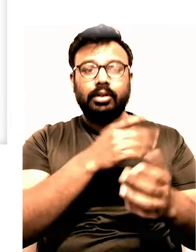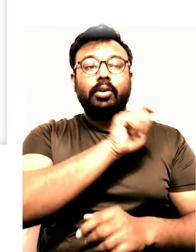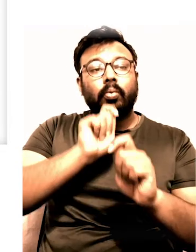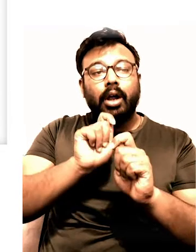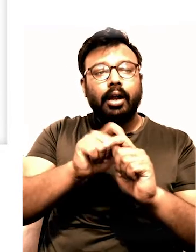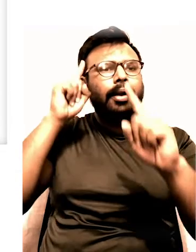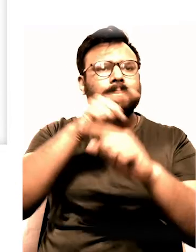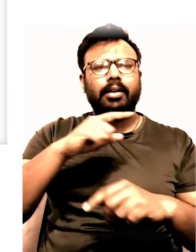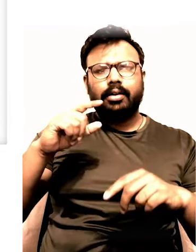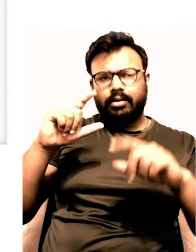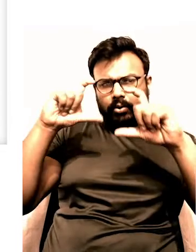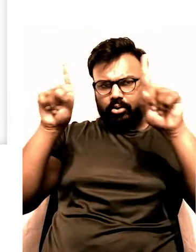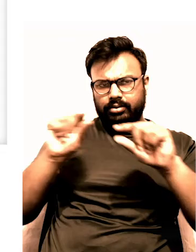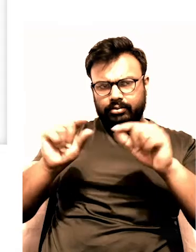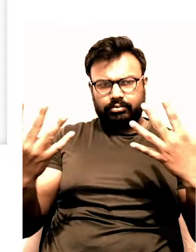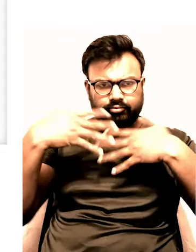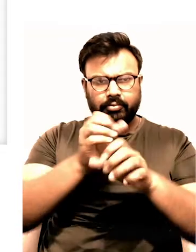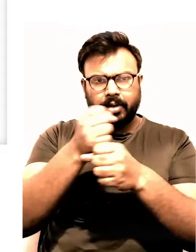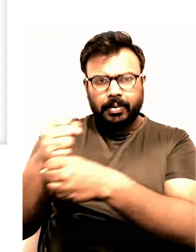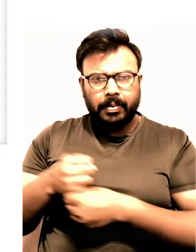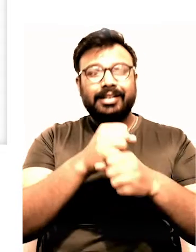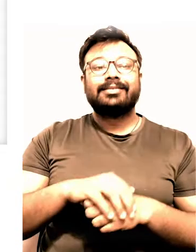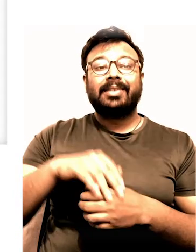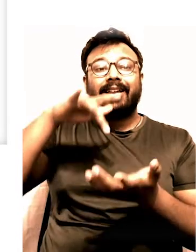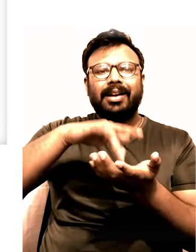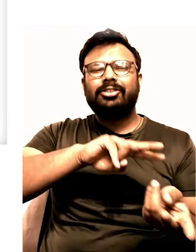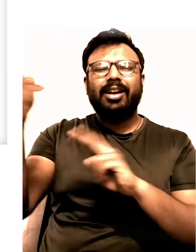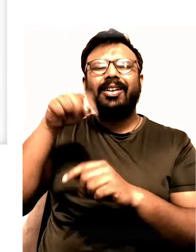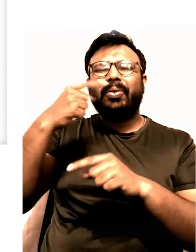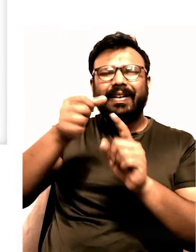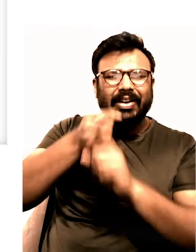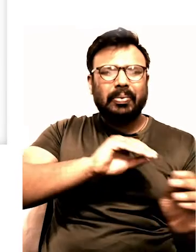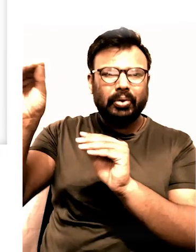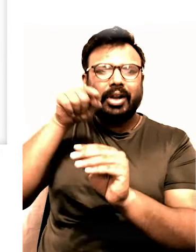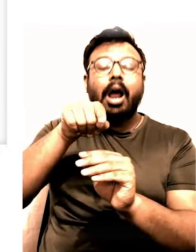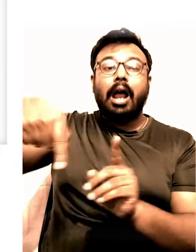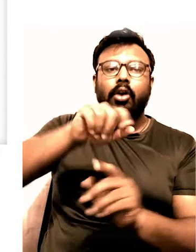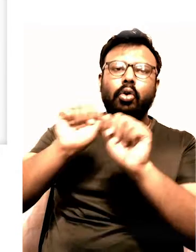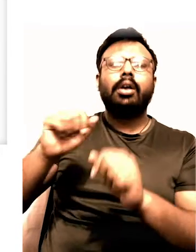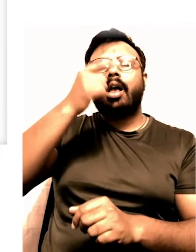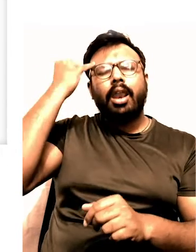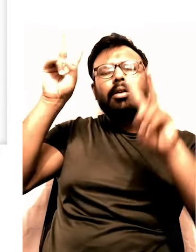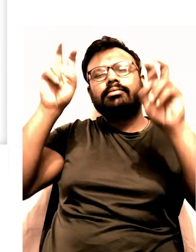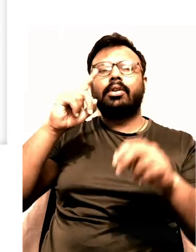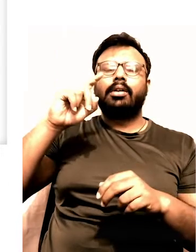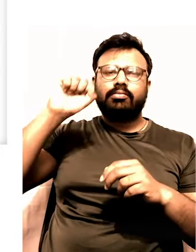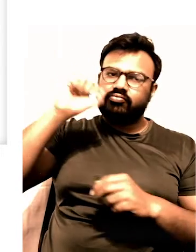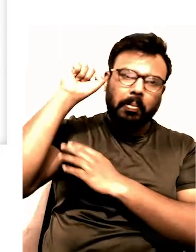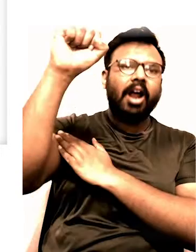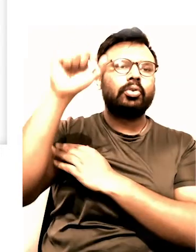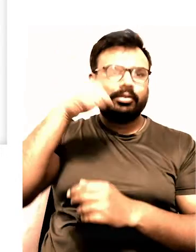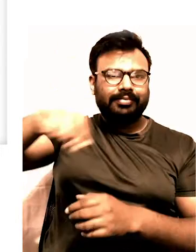Heer Ranjha remains an intrinsic part of Punjab's literary traditions. Ranjha, the son of a Jat